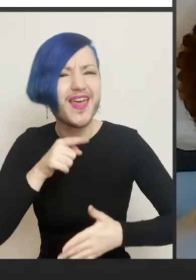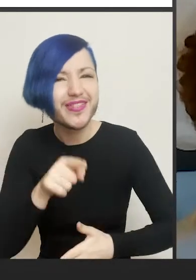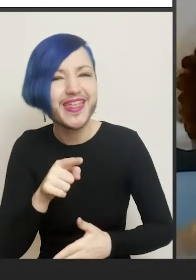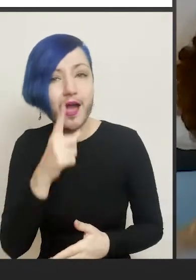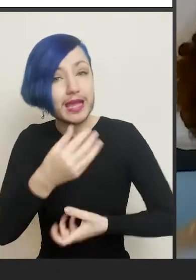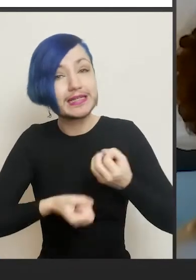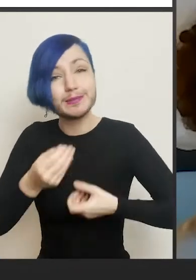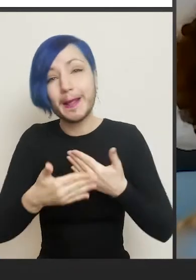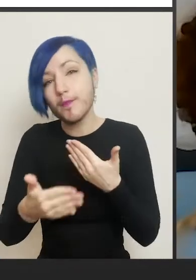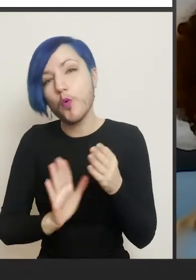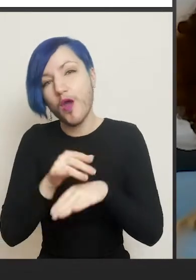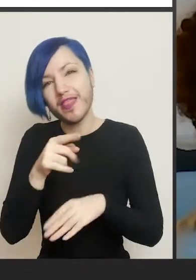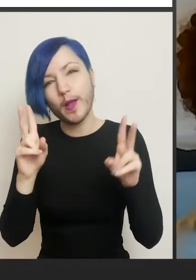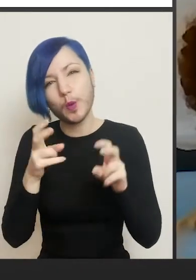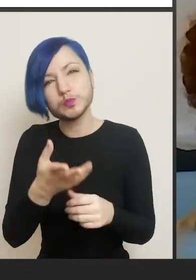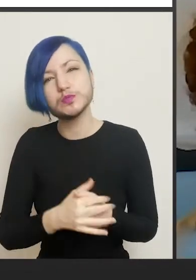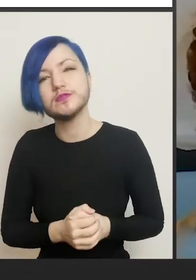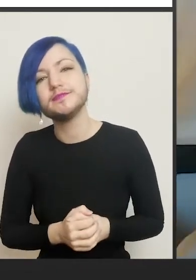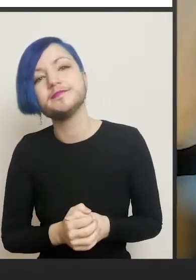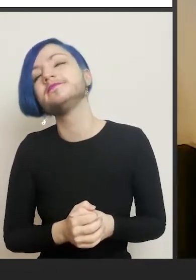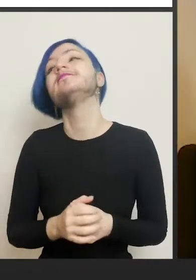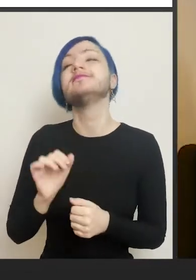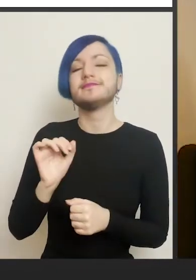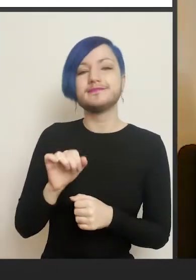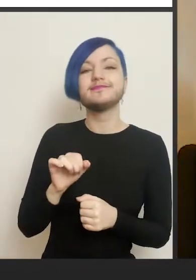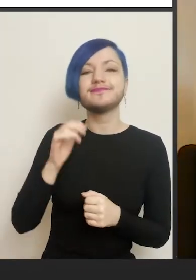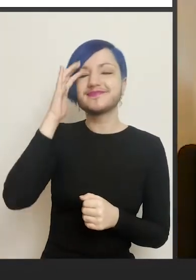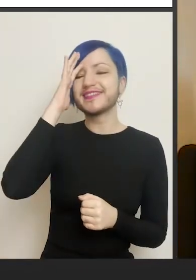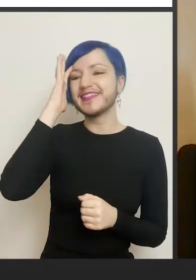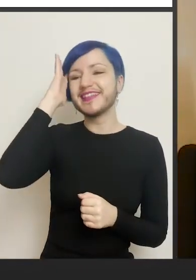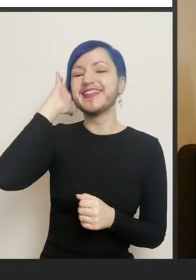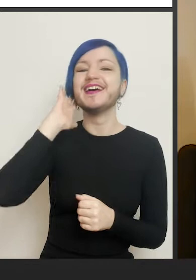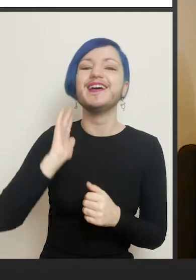you if you could tell me a bit more about that. Yeah.